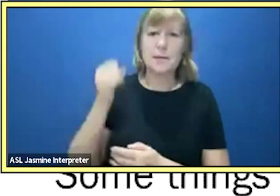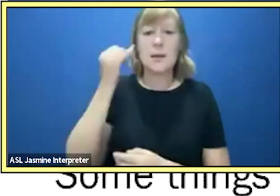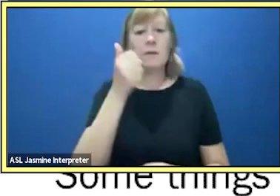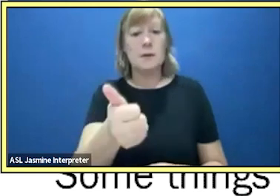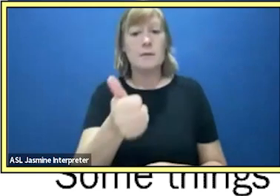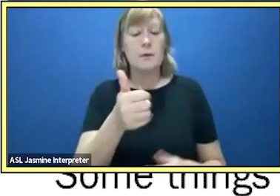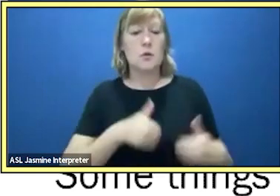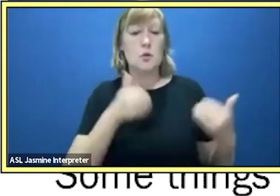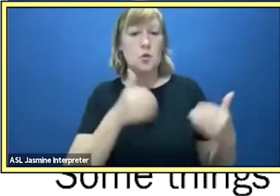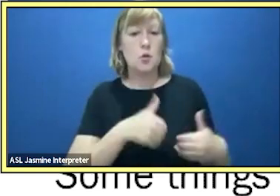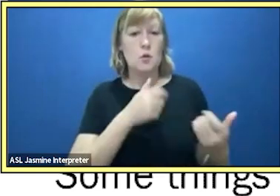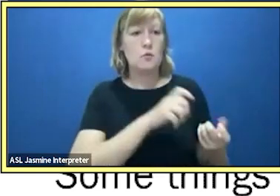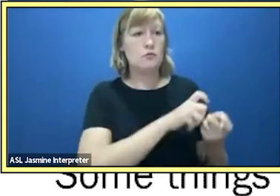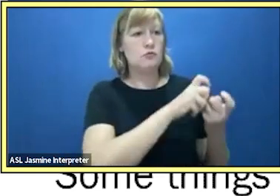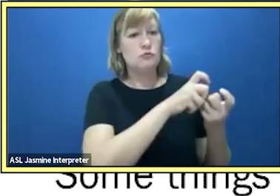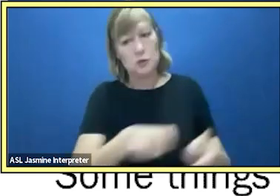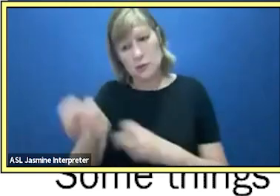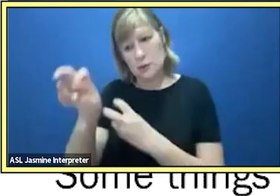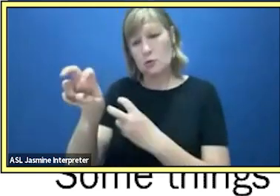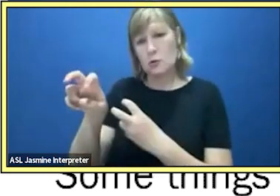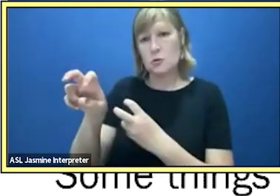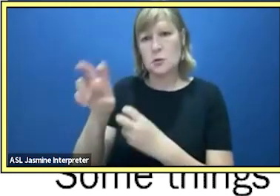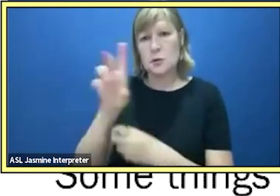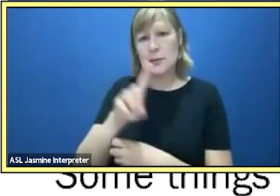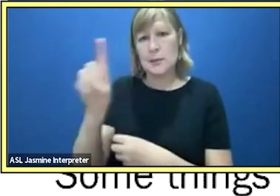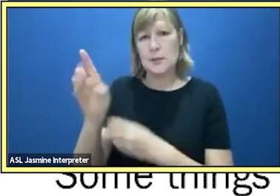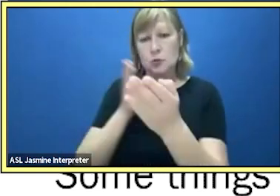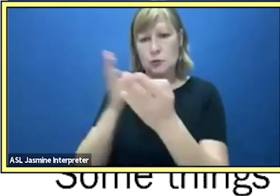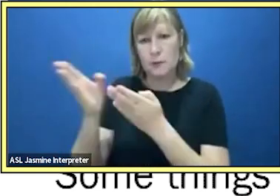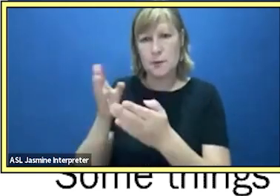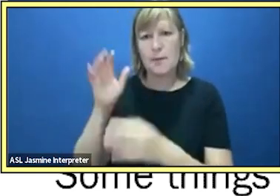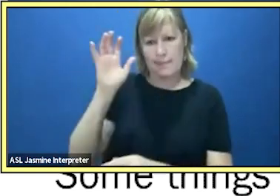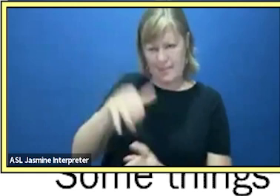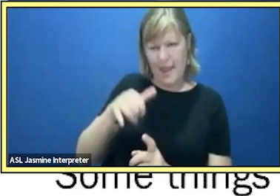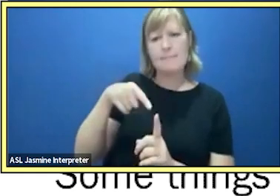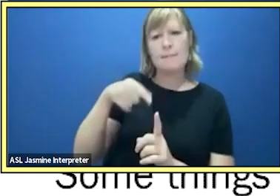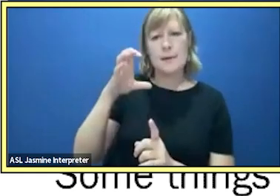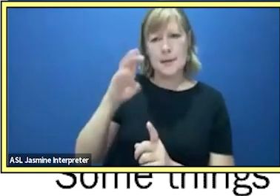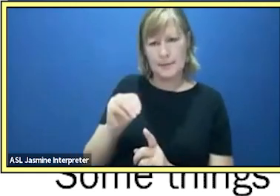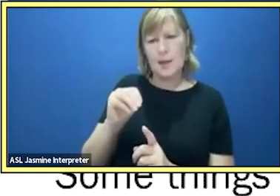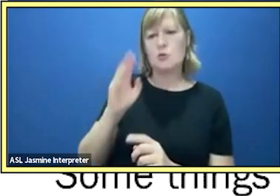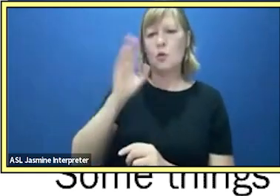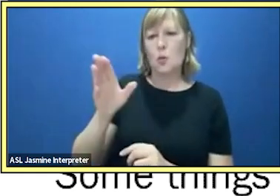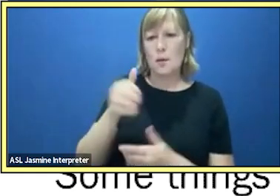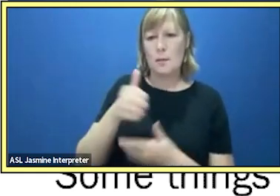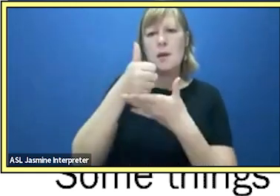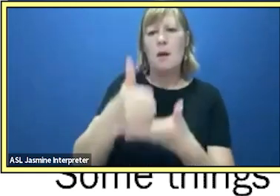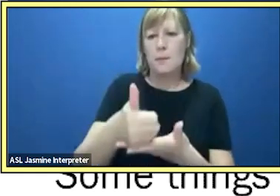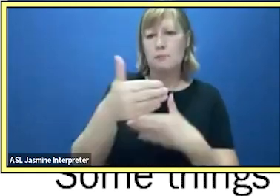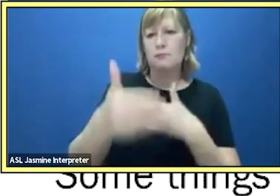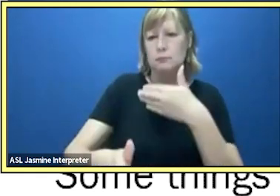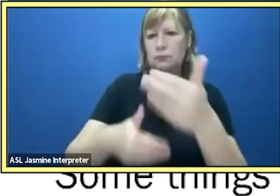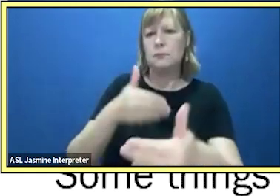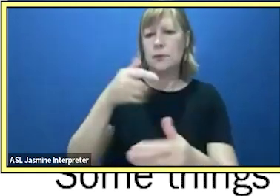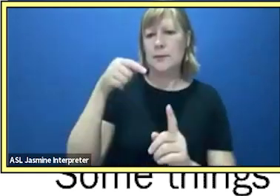services, that caseworker would be able to participate in your planning meetings with you because they may get to know you pretty well during that